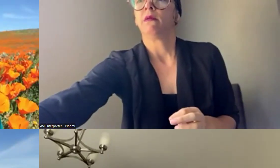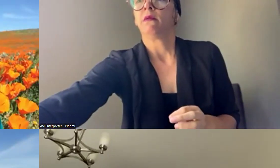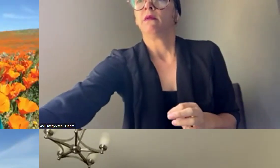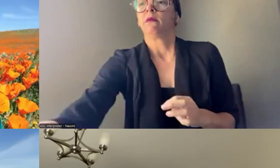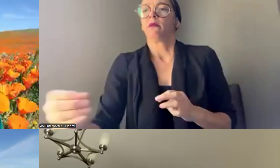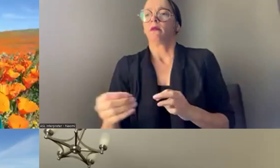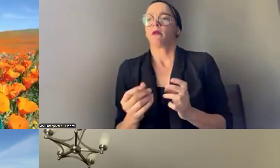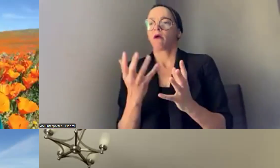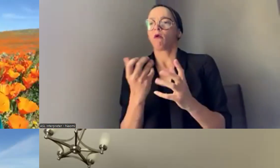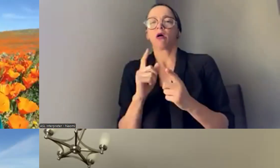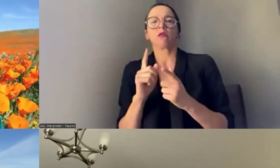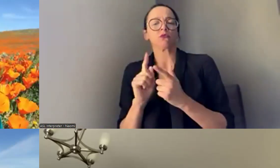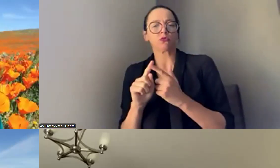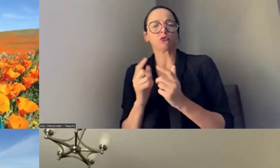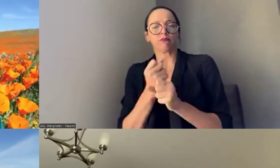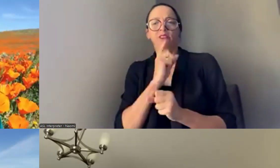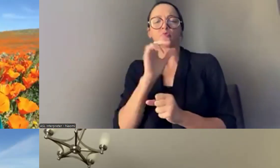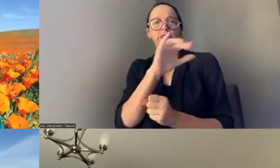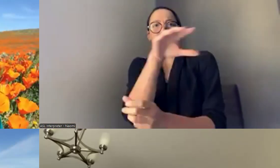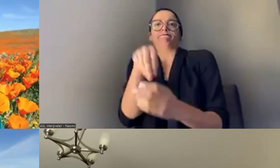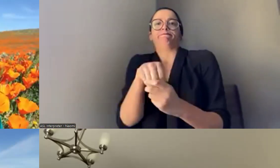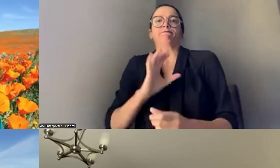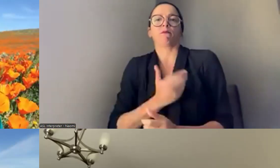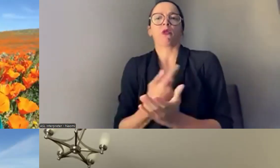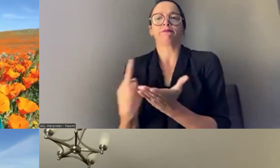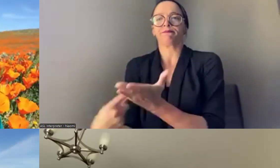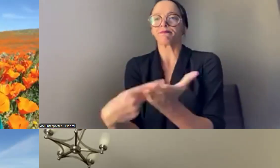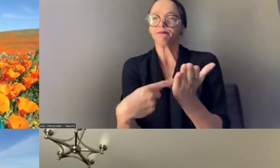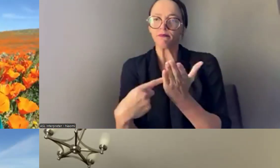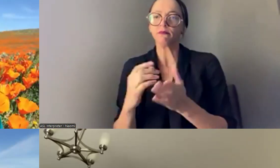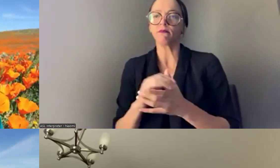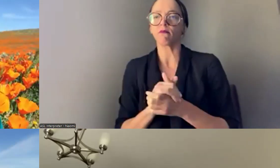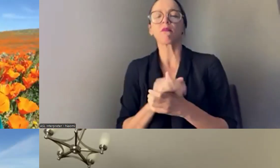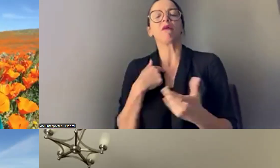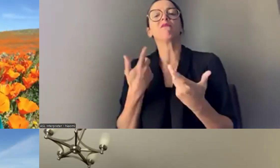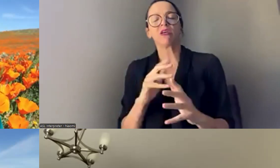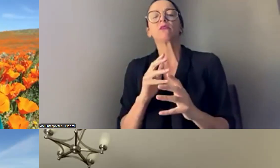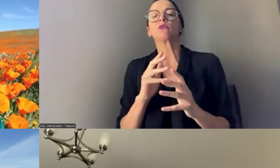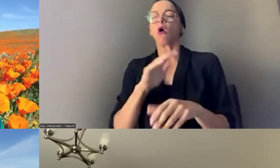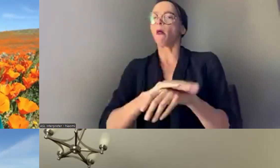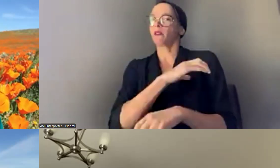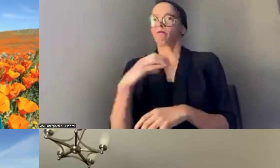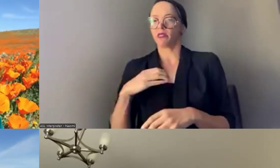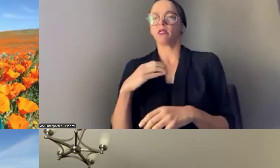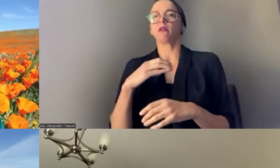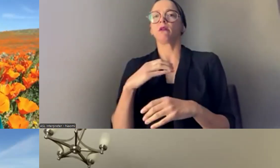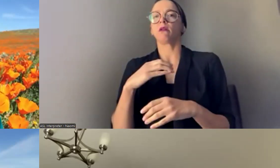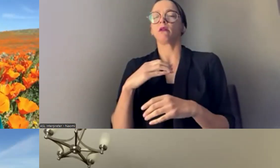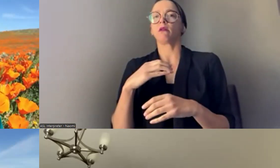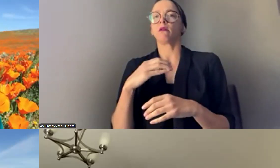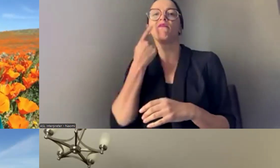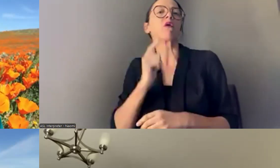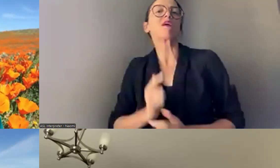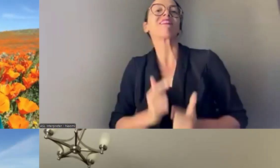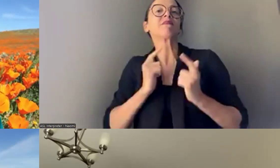really glad that there's a committee on lived experience, but a lot of the barriers that people experience are